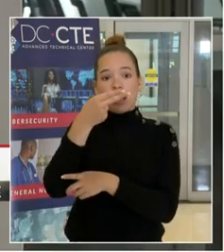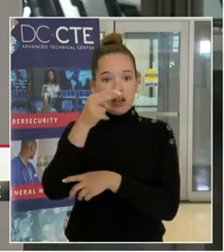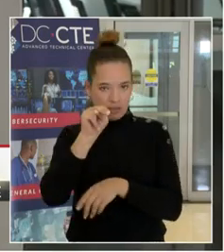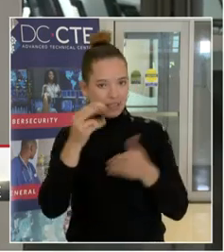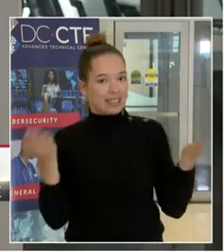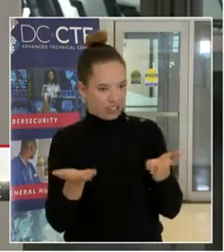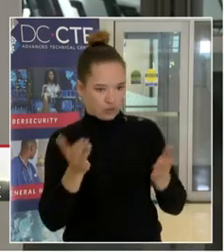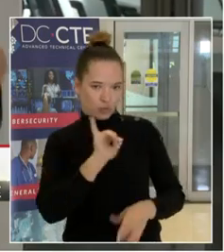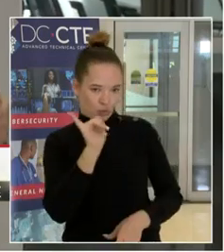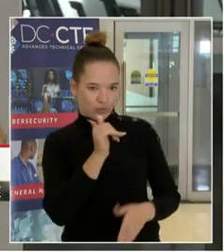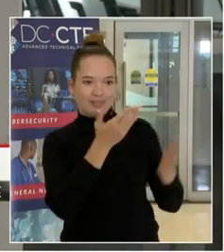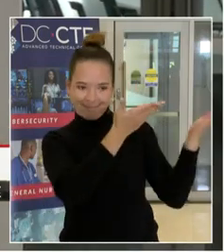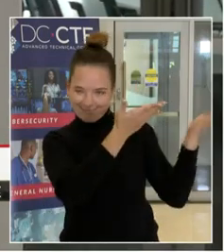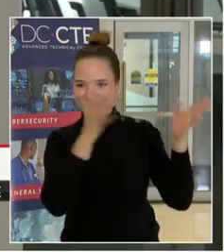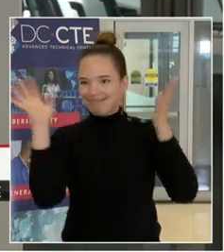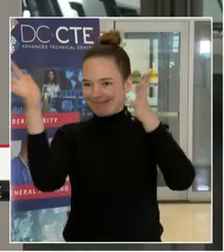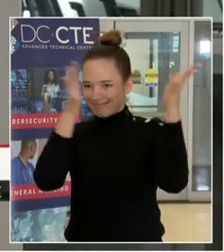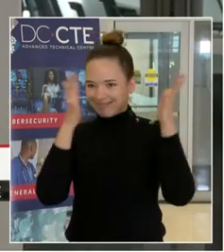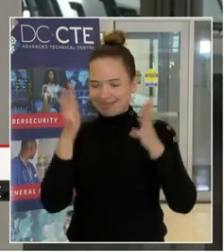our students here at Trinity.